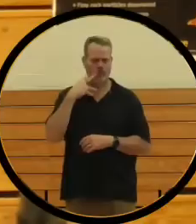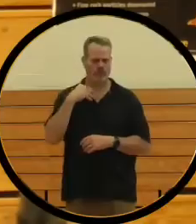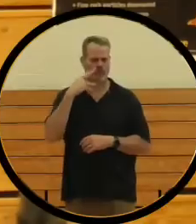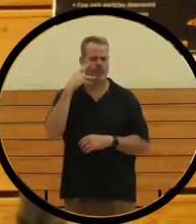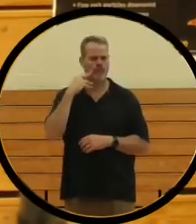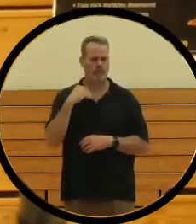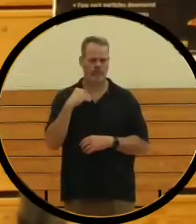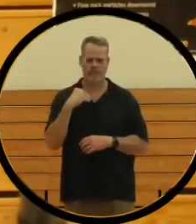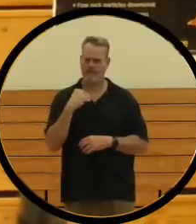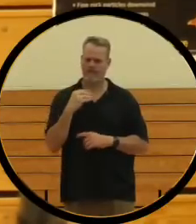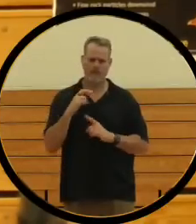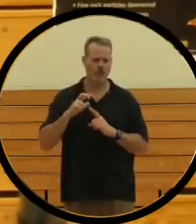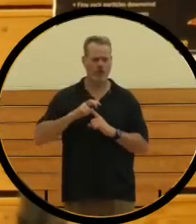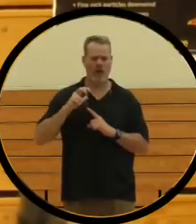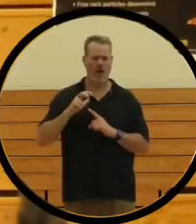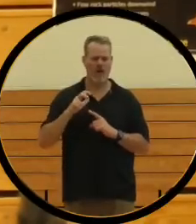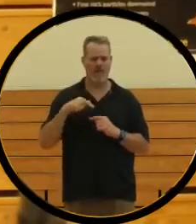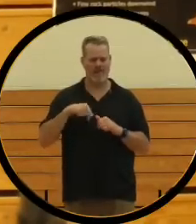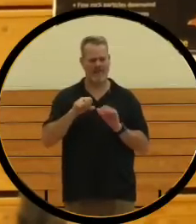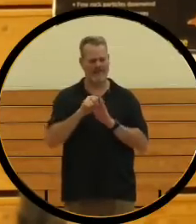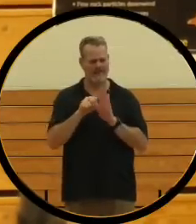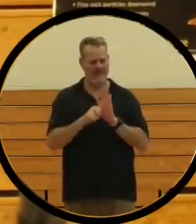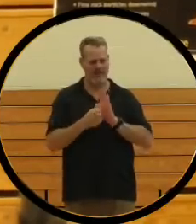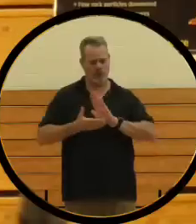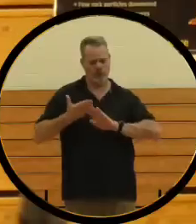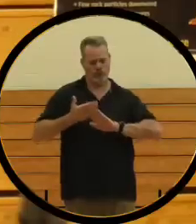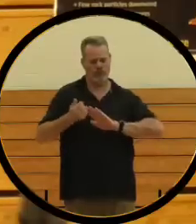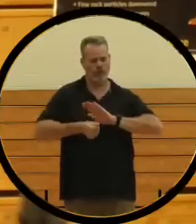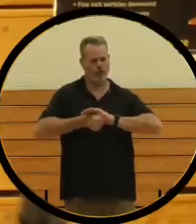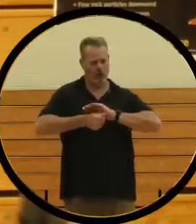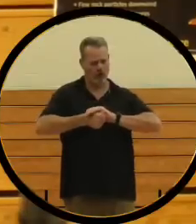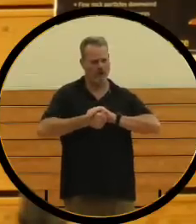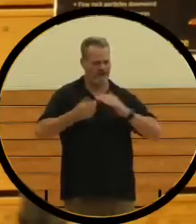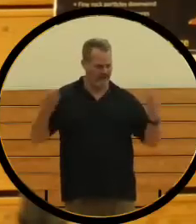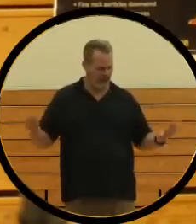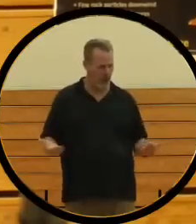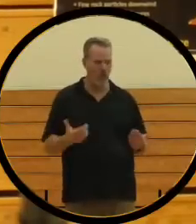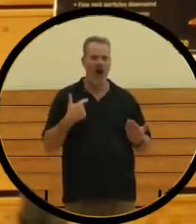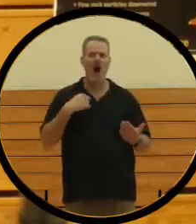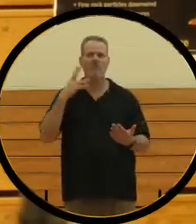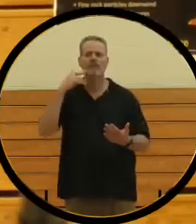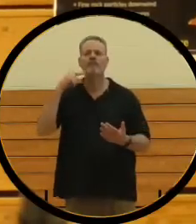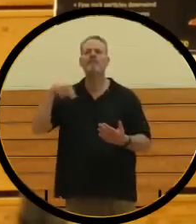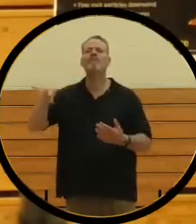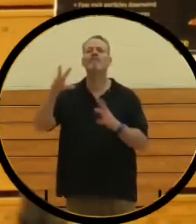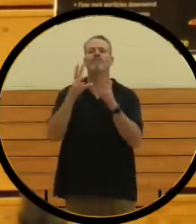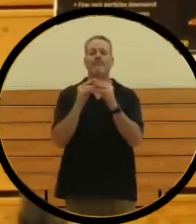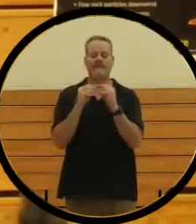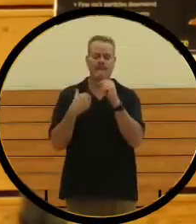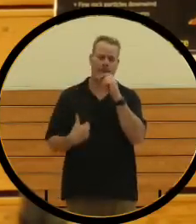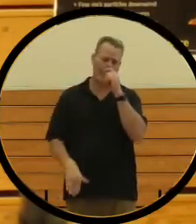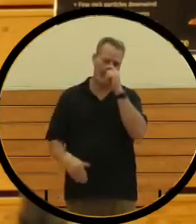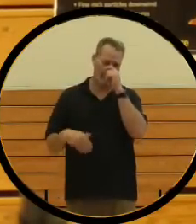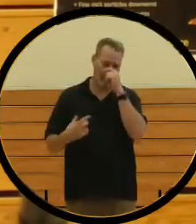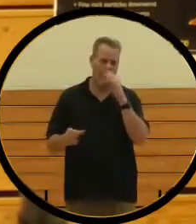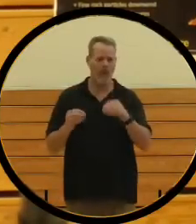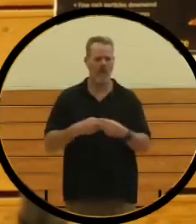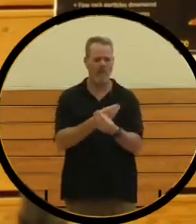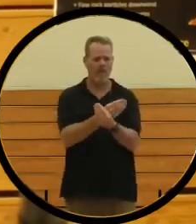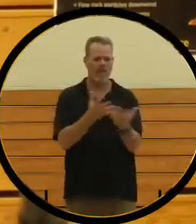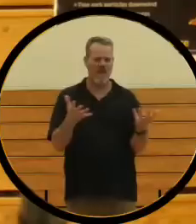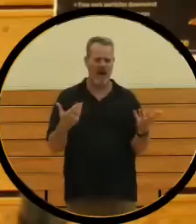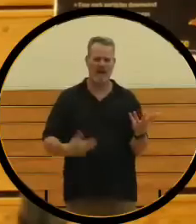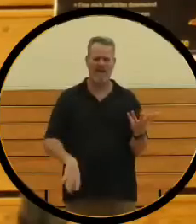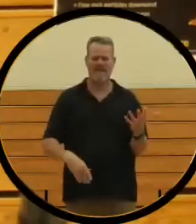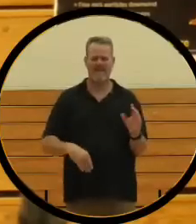best in the state at running the shelters, and I've been to their meetings, and they'll give the people that go